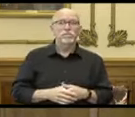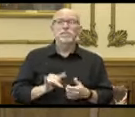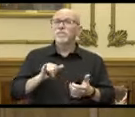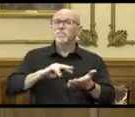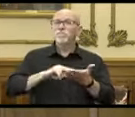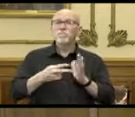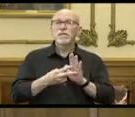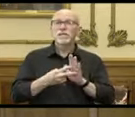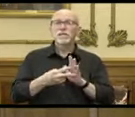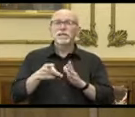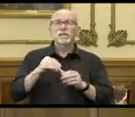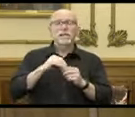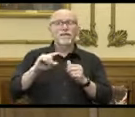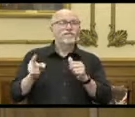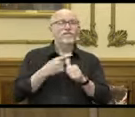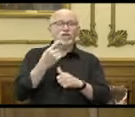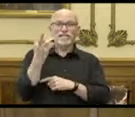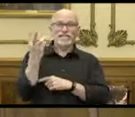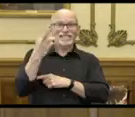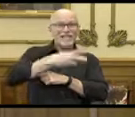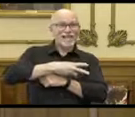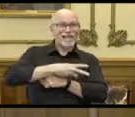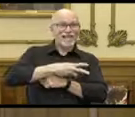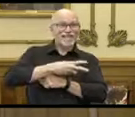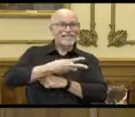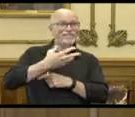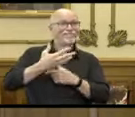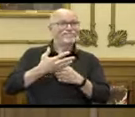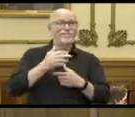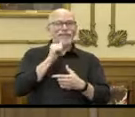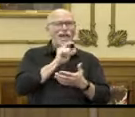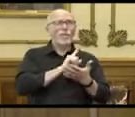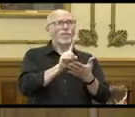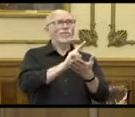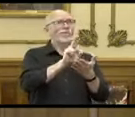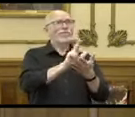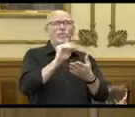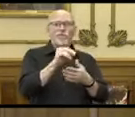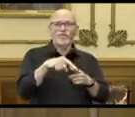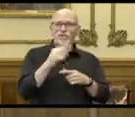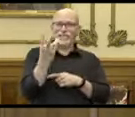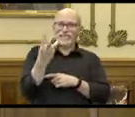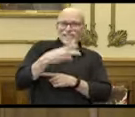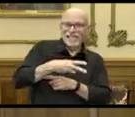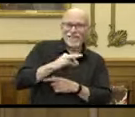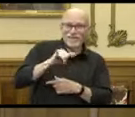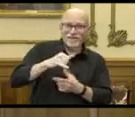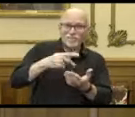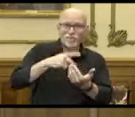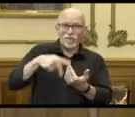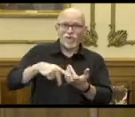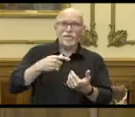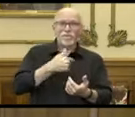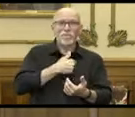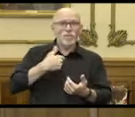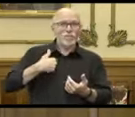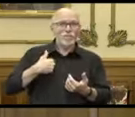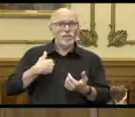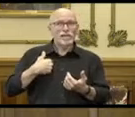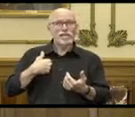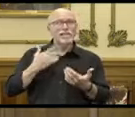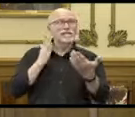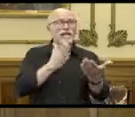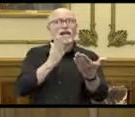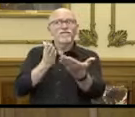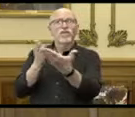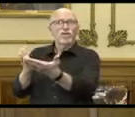means in the first 6 days, not weeks, days of this program, we have delivered